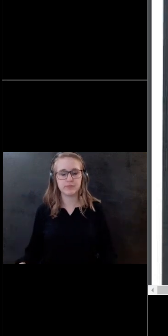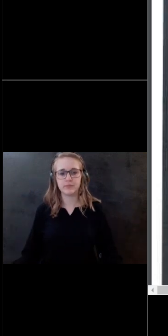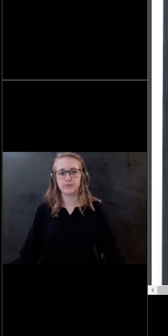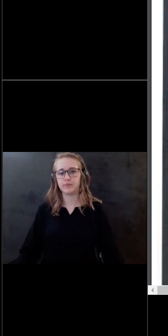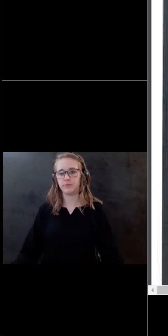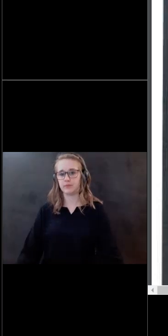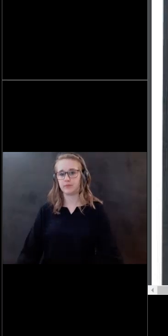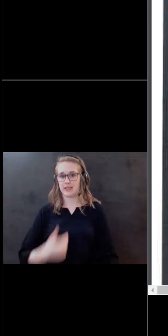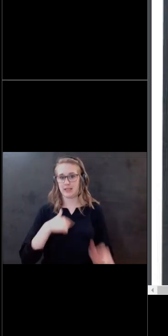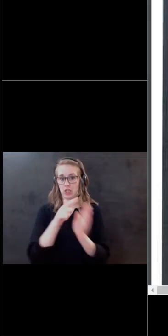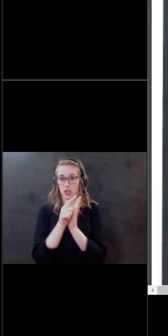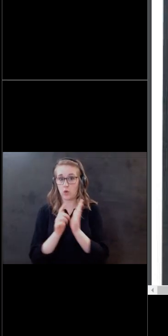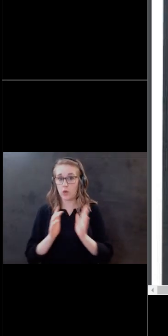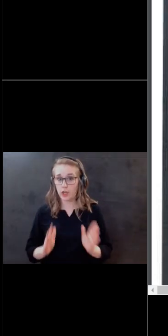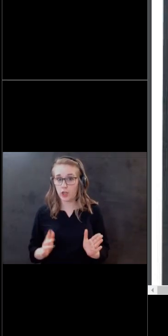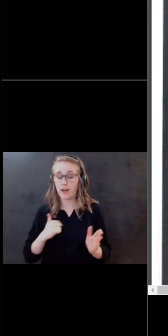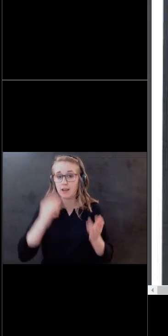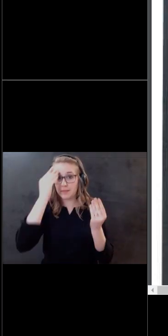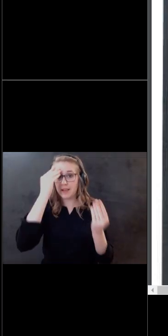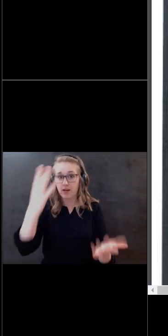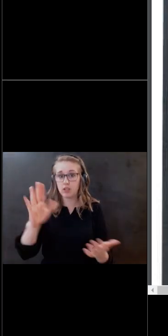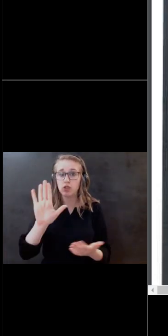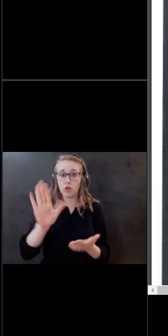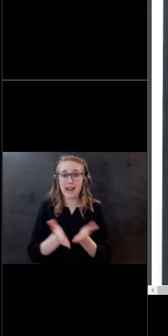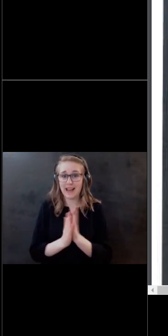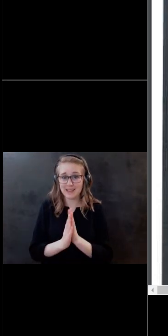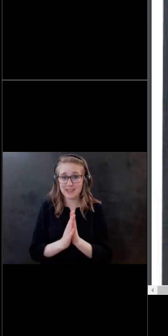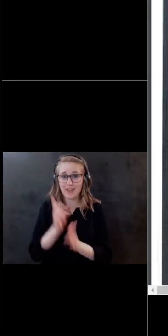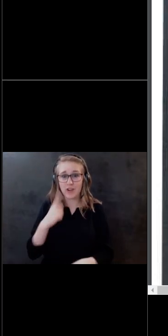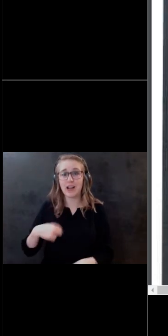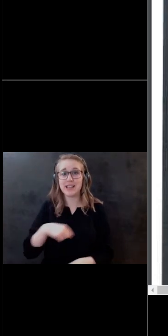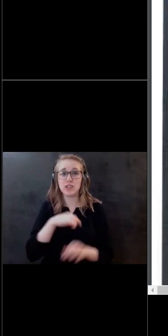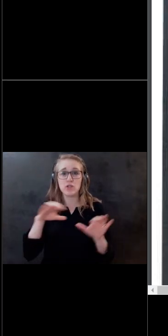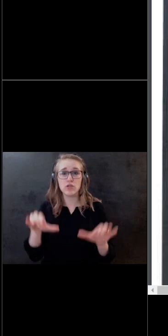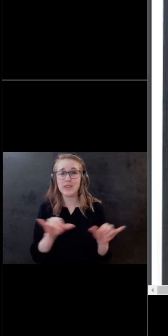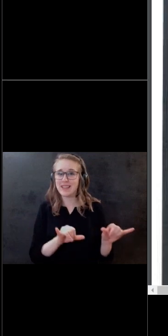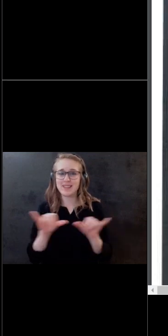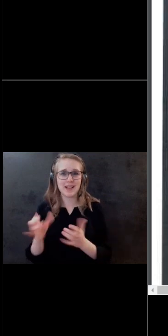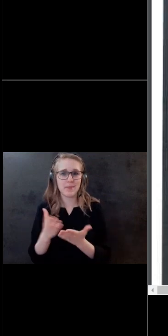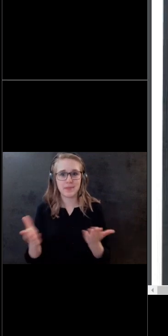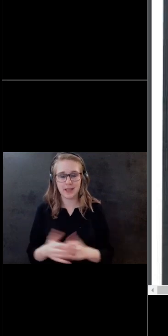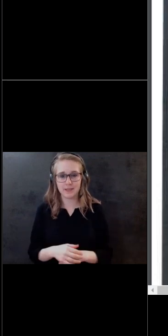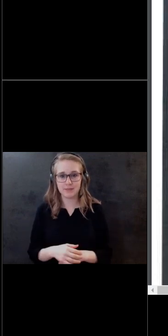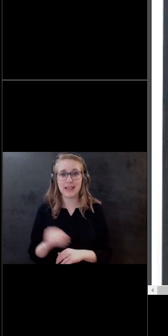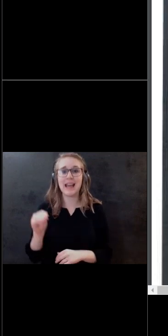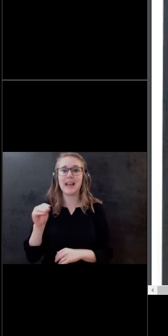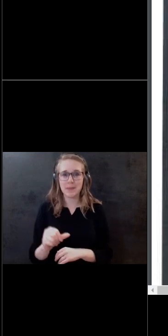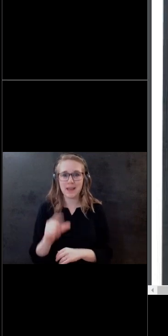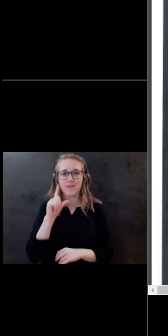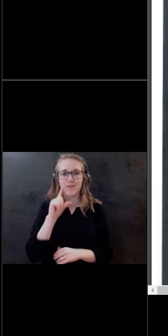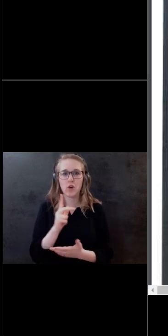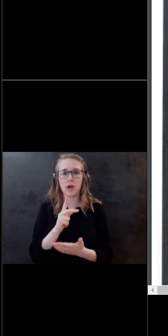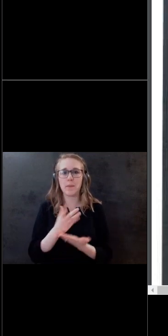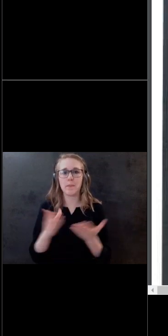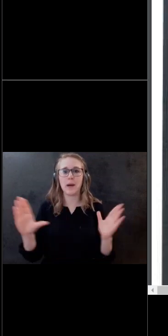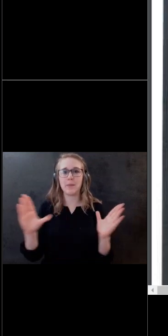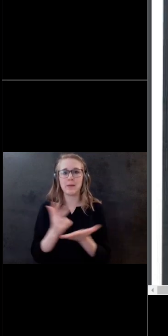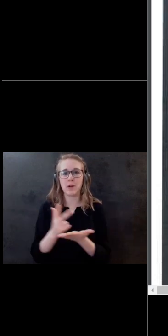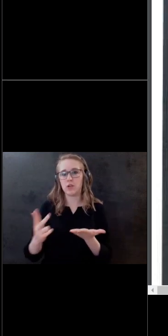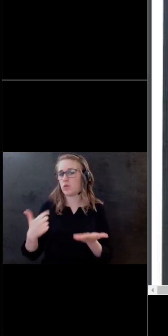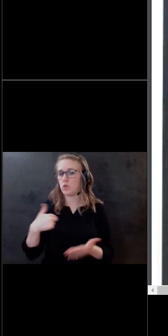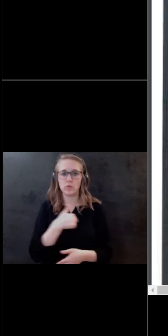lawyer, I'm telling you that you're asking us to do the same thing and pay for public parking that we did